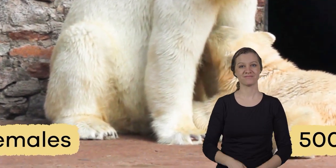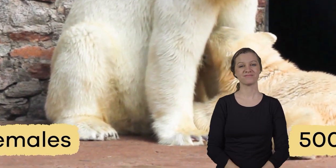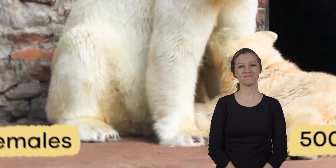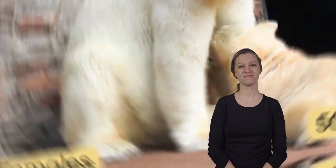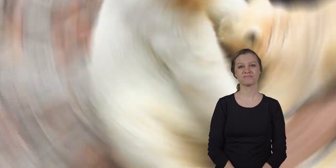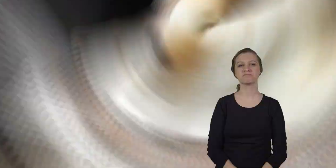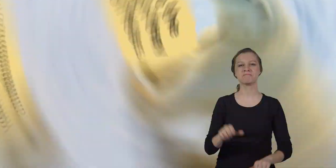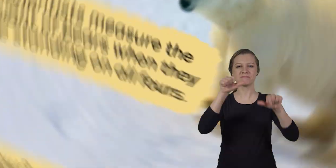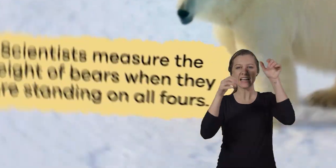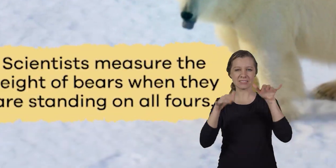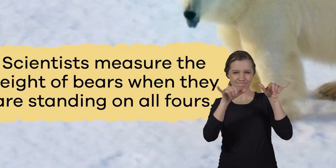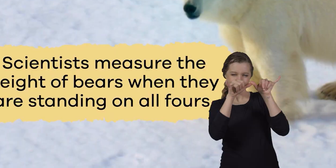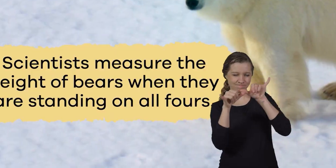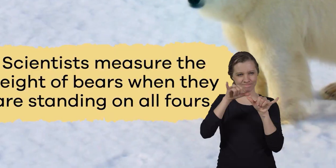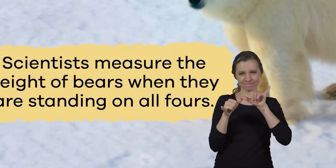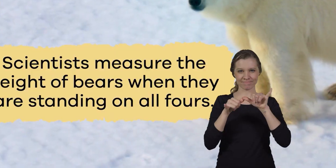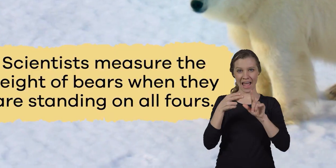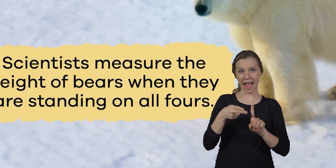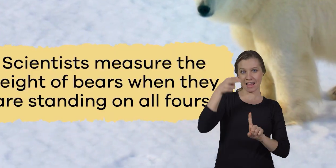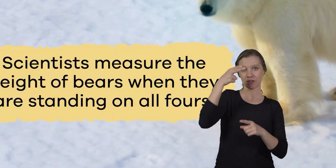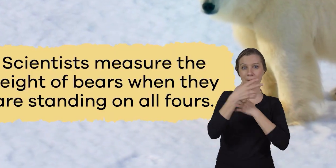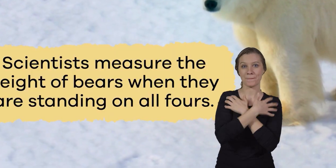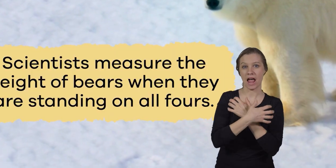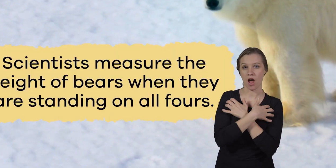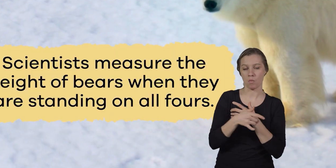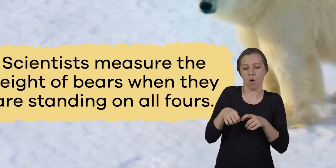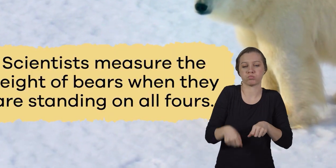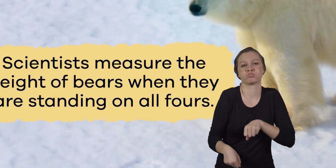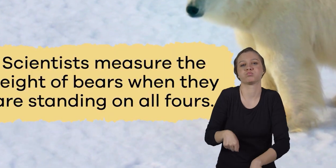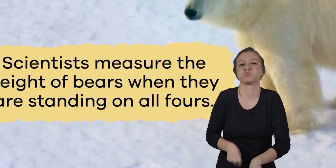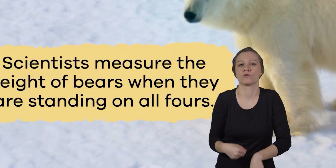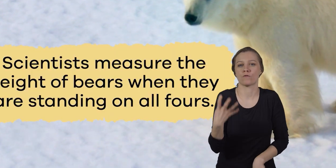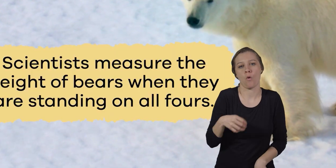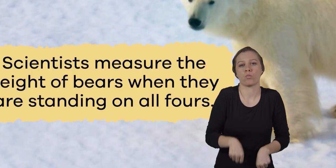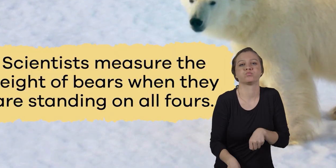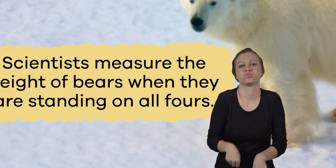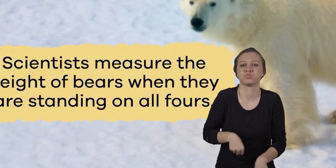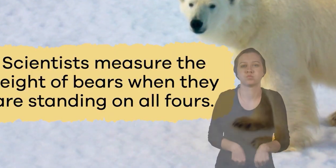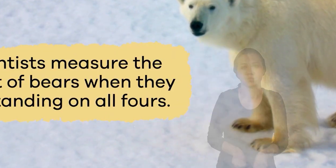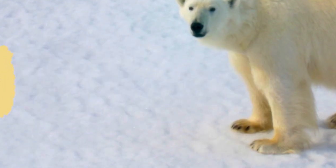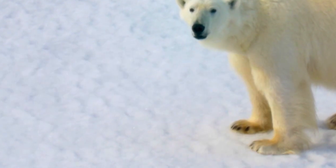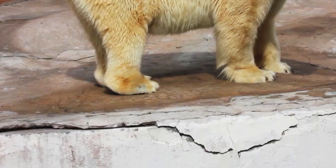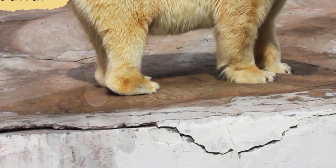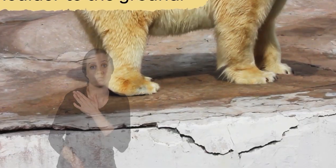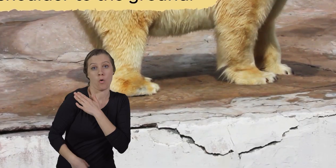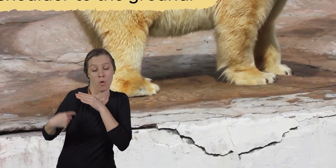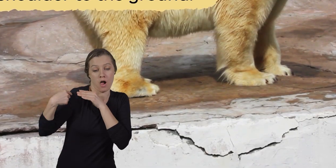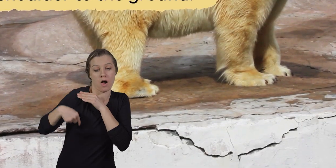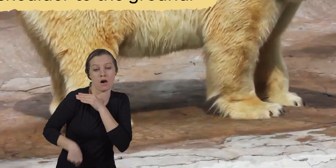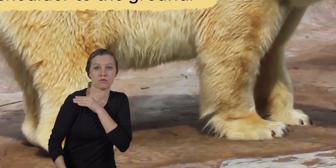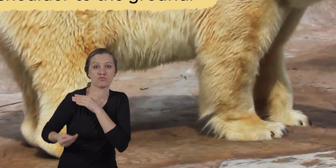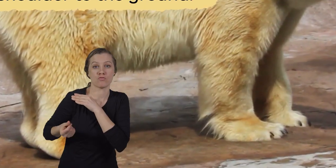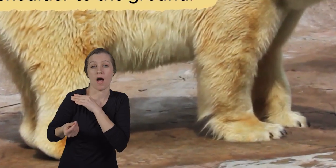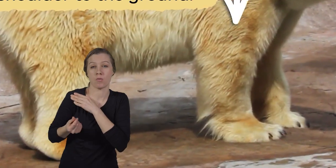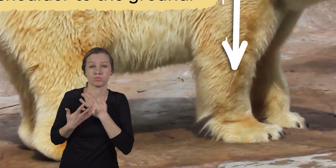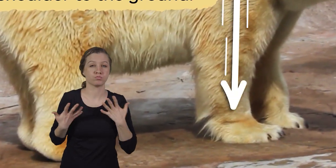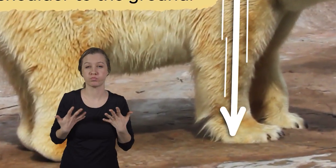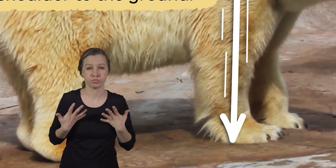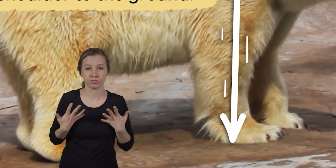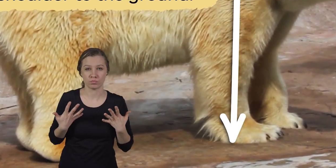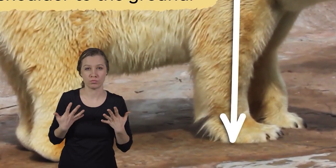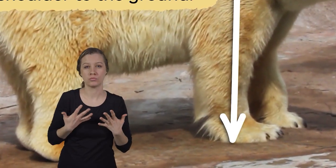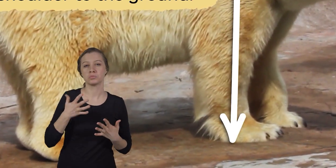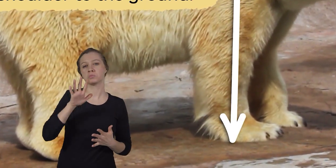pounds. Scientists measure the height of bears when they are standing on all fours. They measure from their shoulder